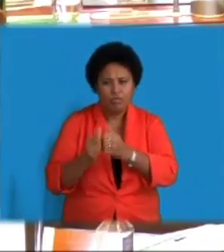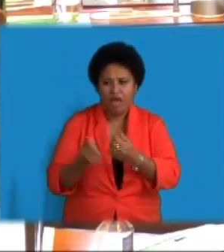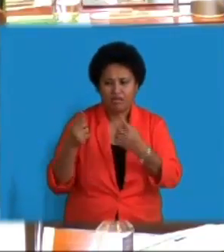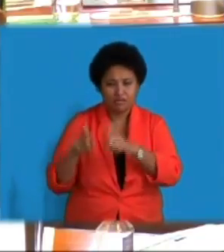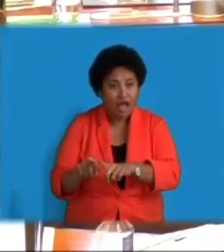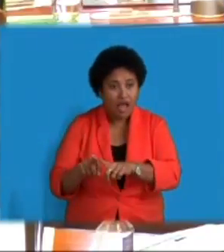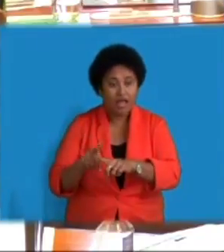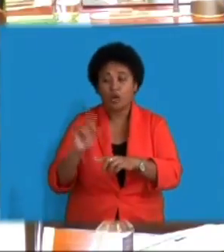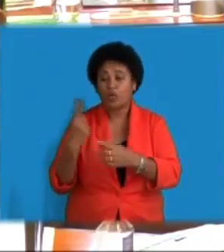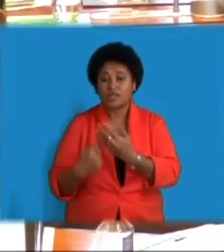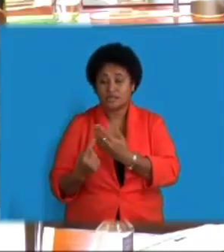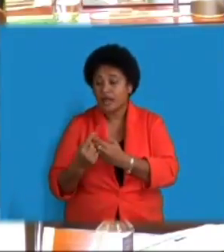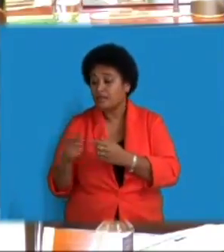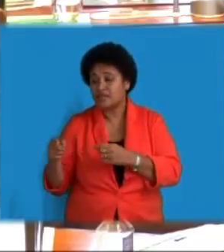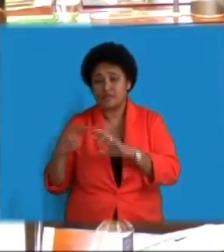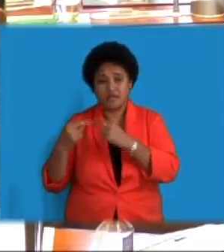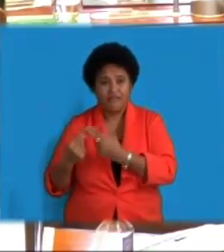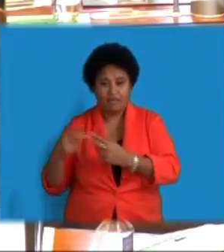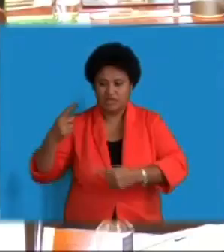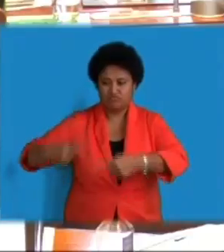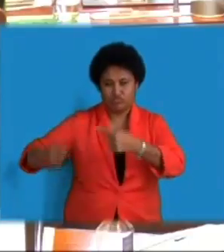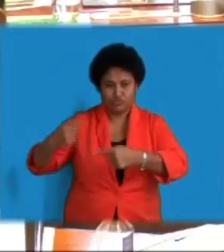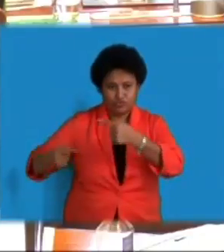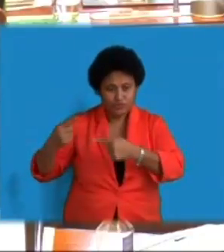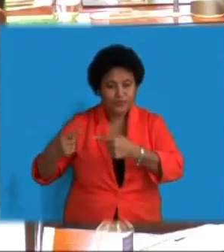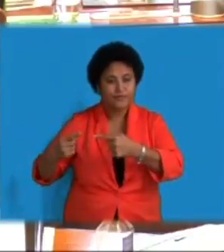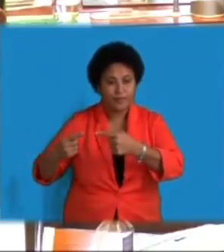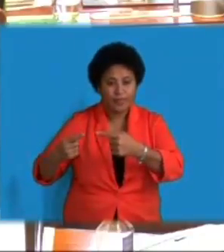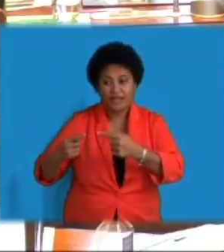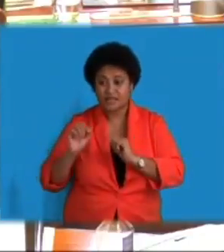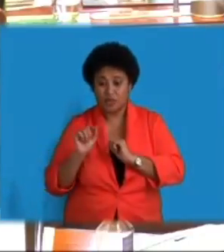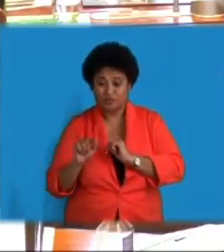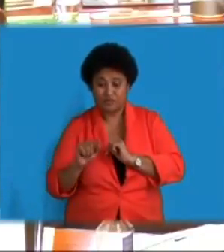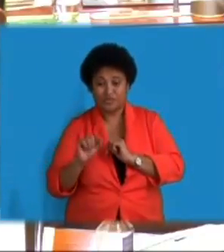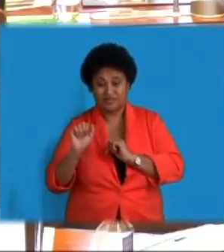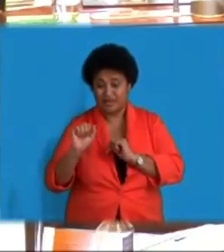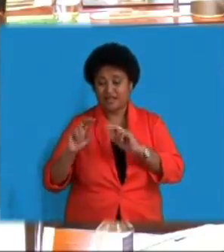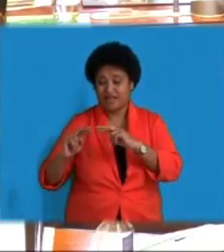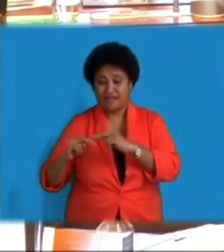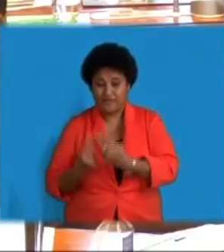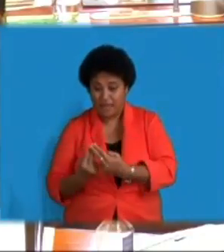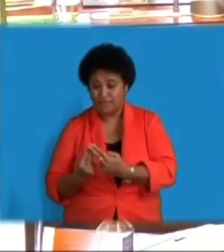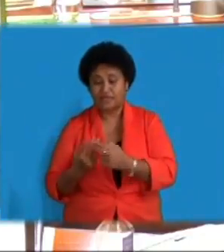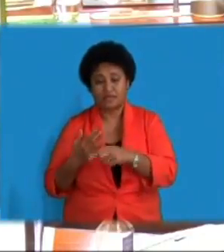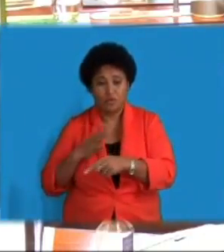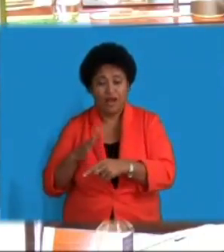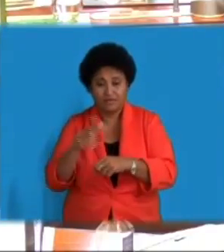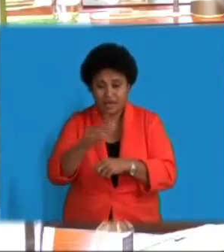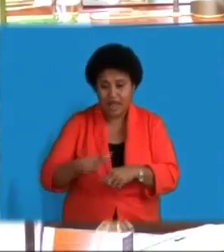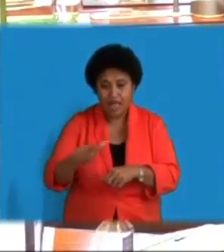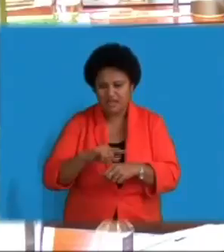dispute with the leaseholder now threatening to evict his brother's widow and family from the land. The family claims that no